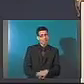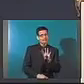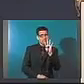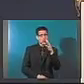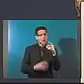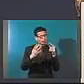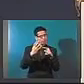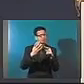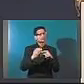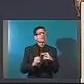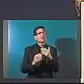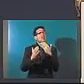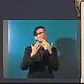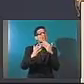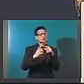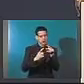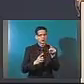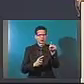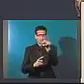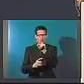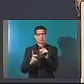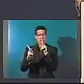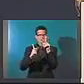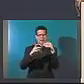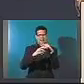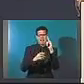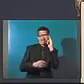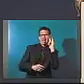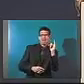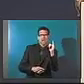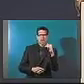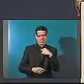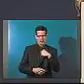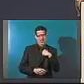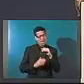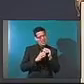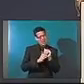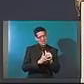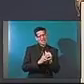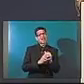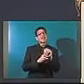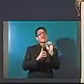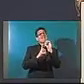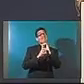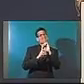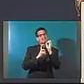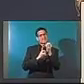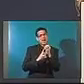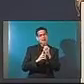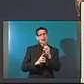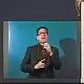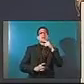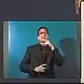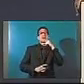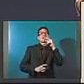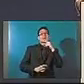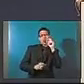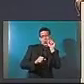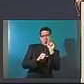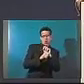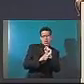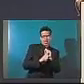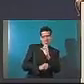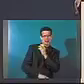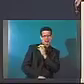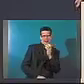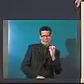Fourth, thanks to you all and the people of California, I lead the Environment and Public Works Committee. And as